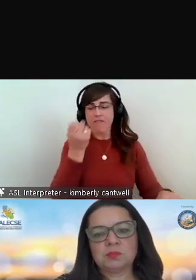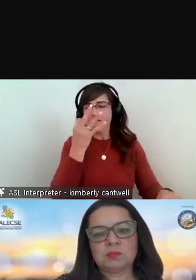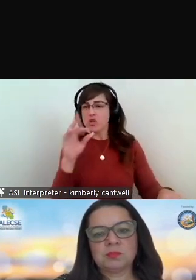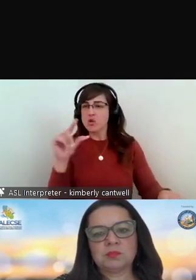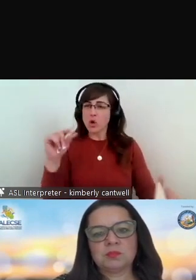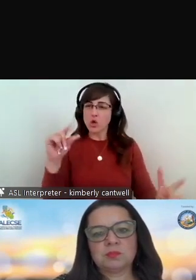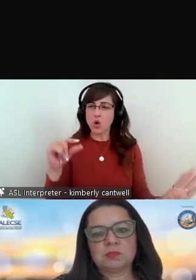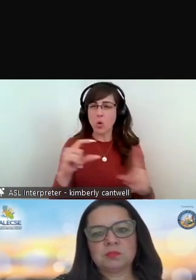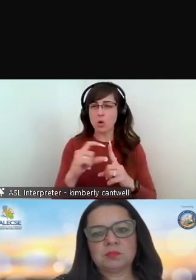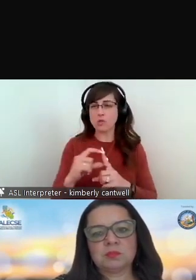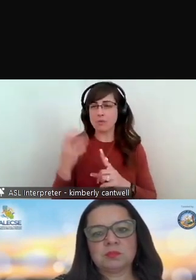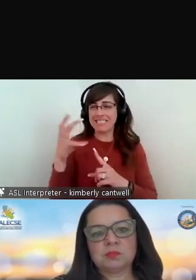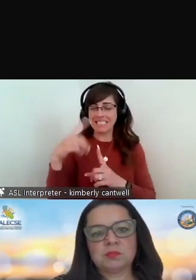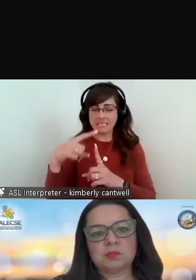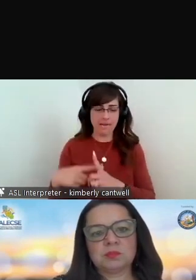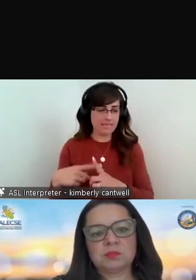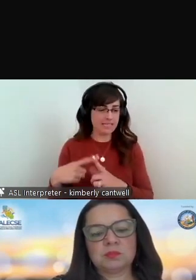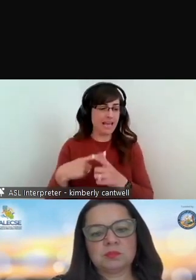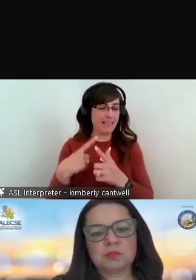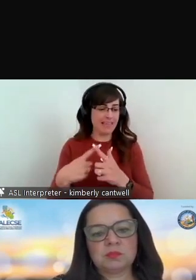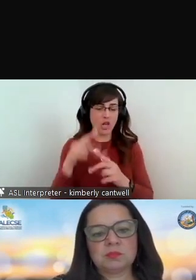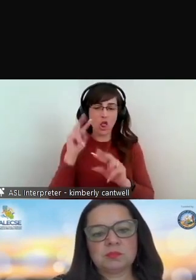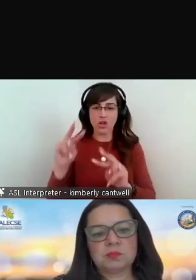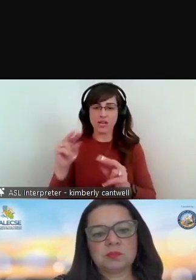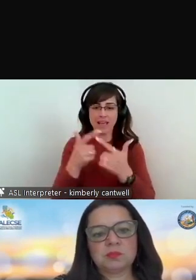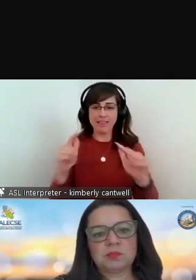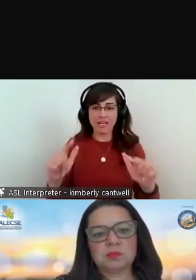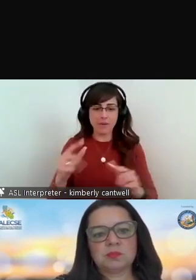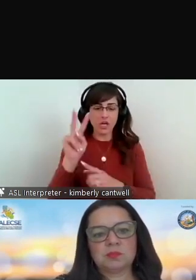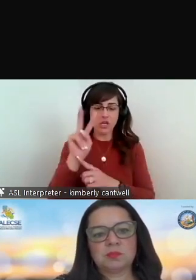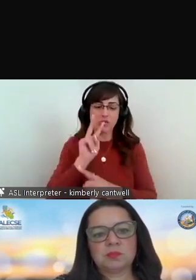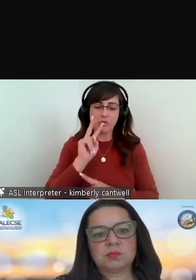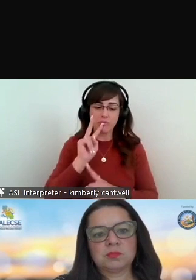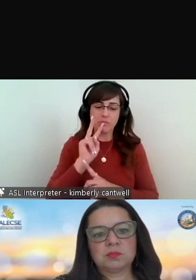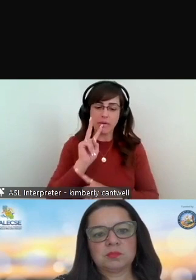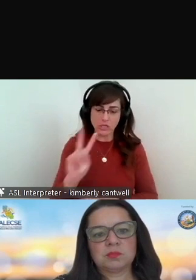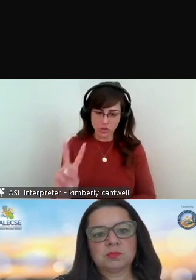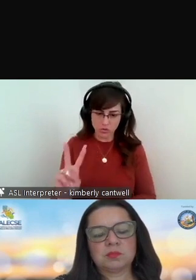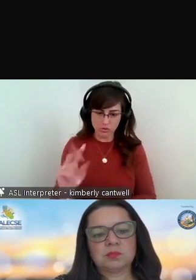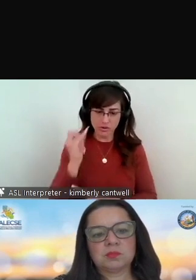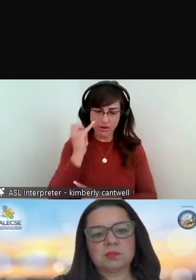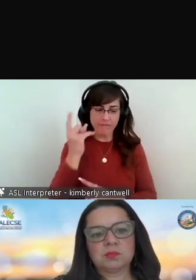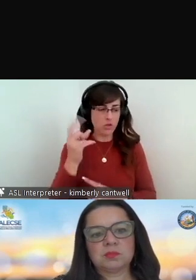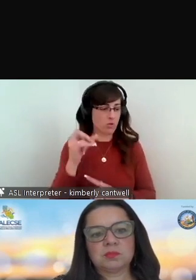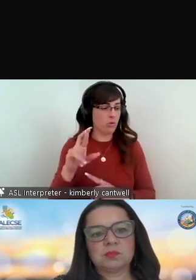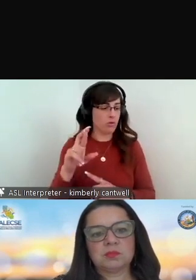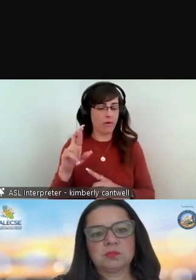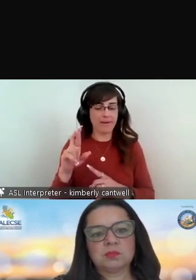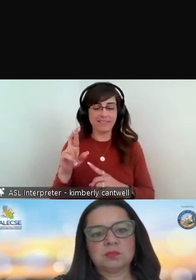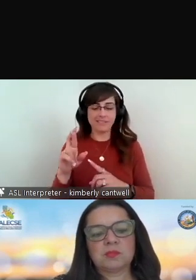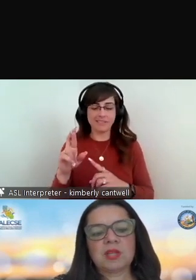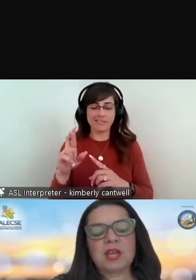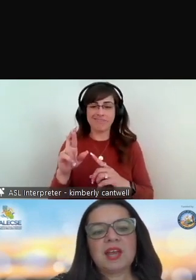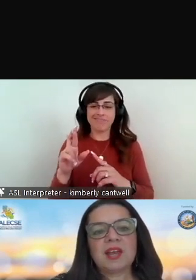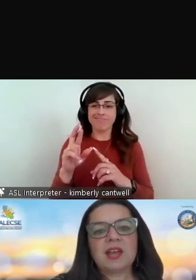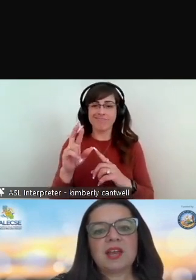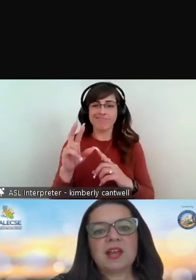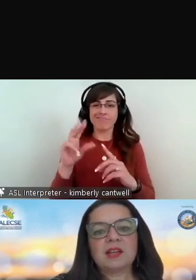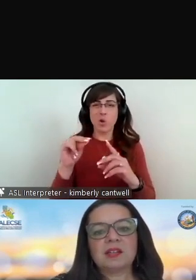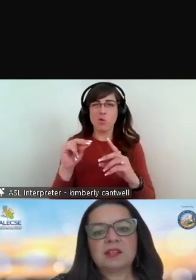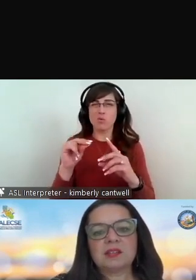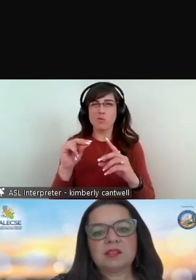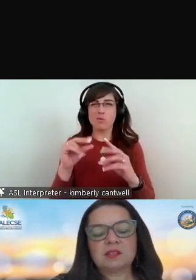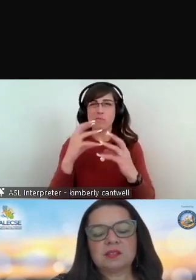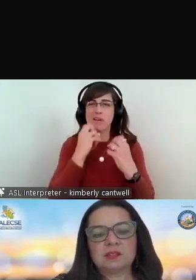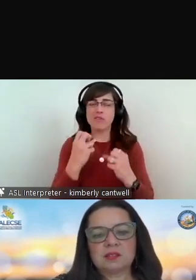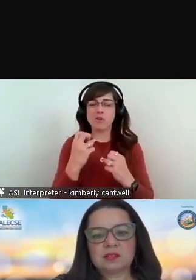by 16 months. And then again, looking at language by 2 years old. So few or no meaningful 2-word phrases. And then we